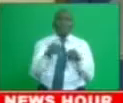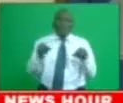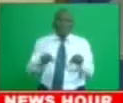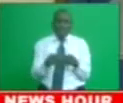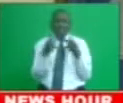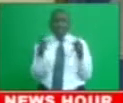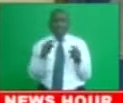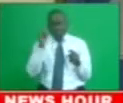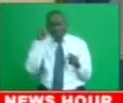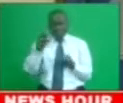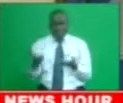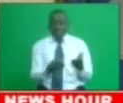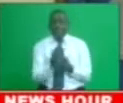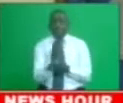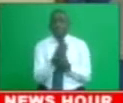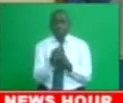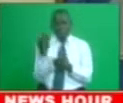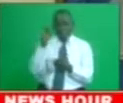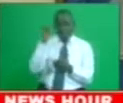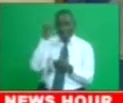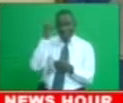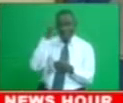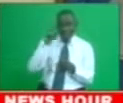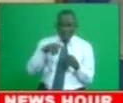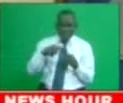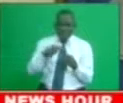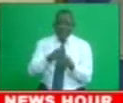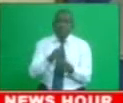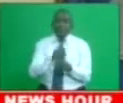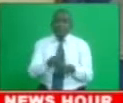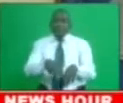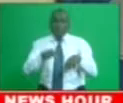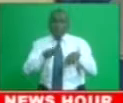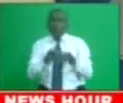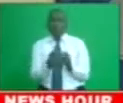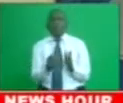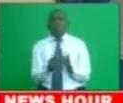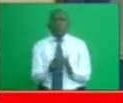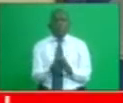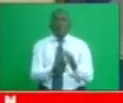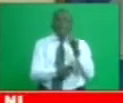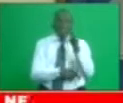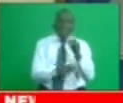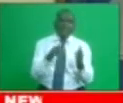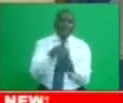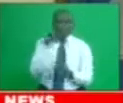public services, some past governments have been unwilling to take the risk of exposing and prosecuting